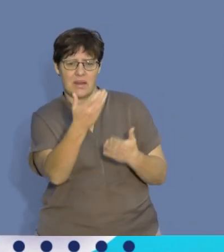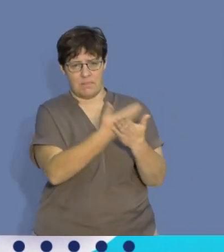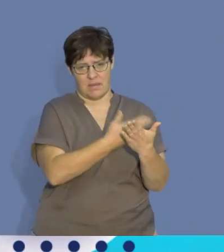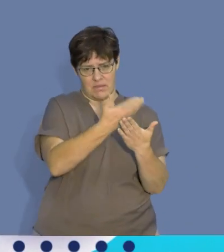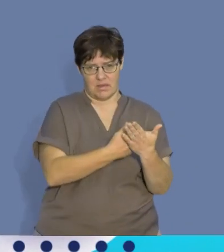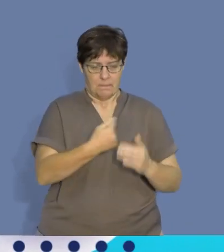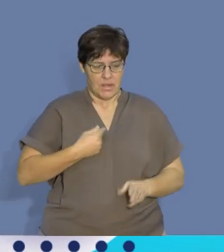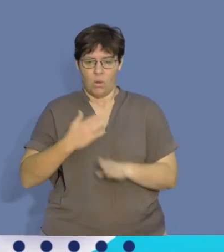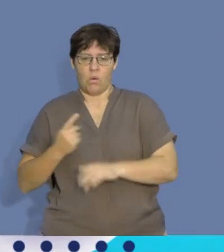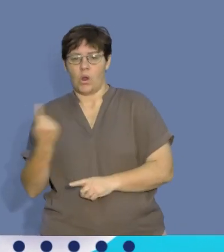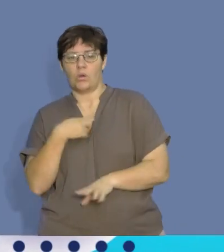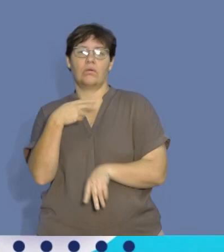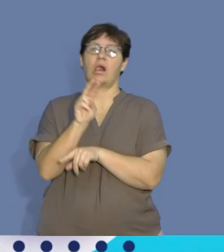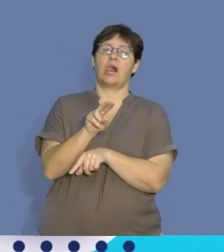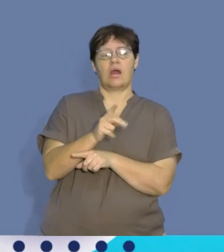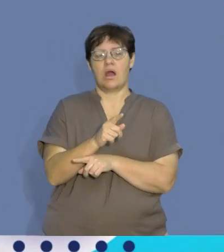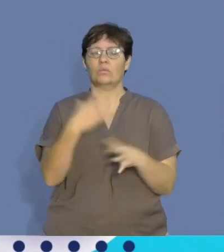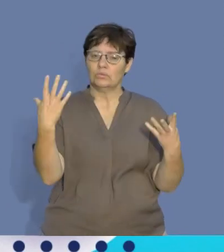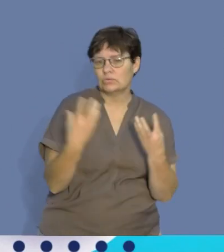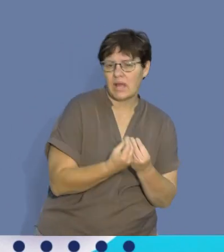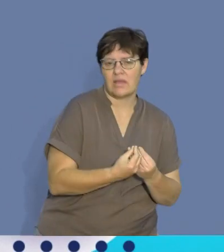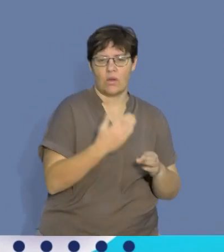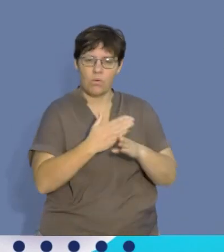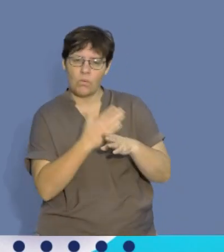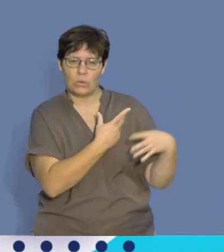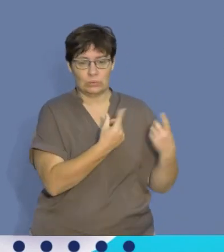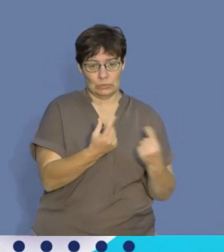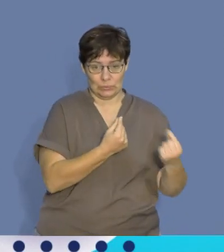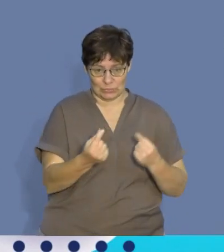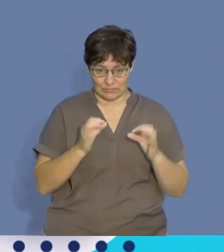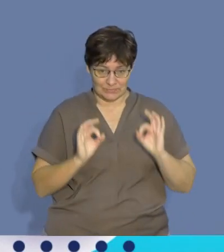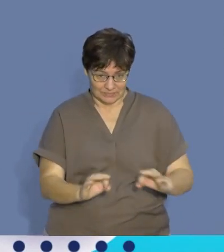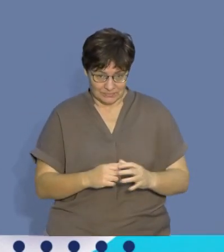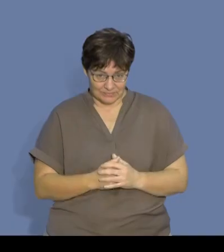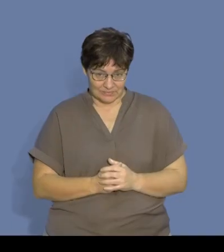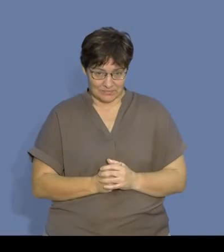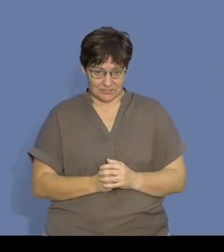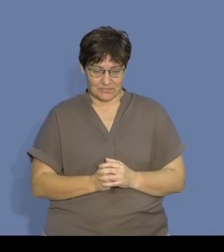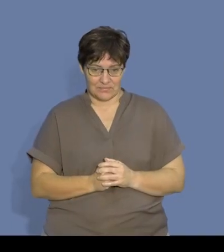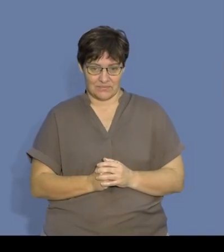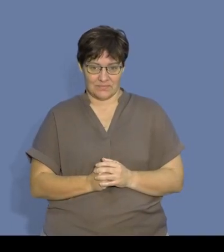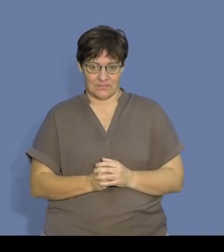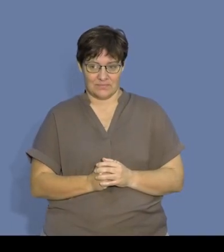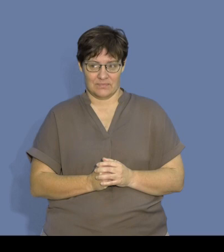are working, we are learning together. So let's get started.